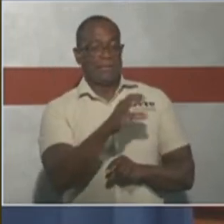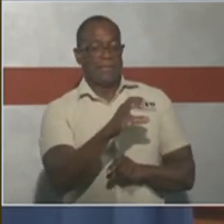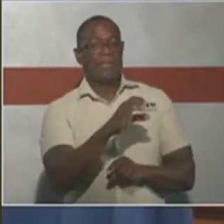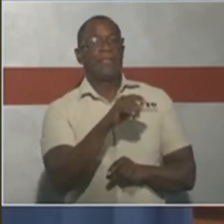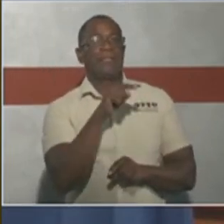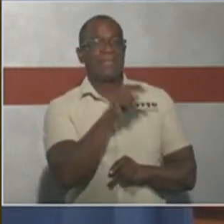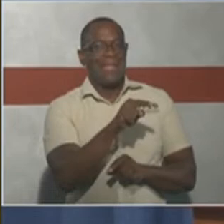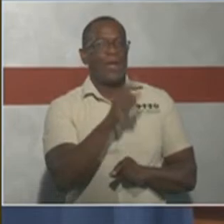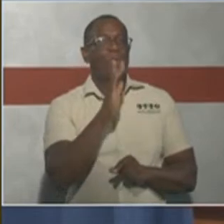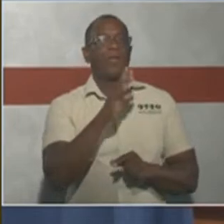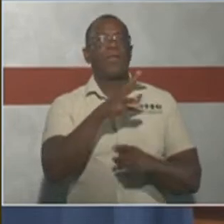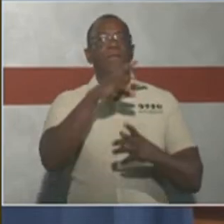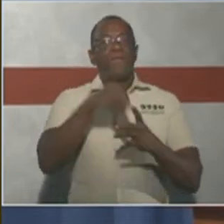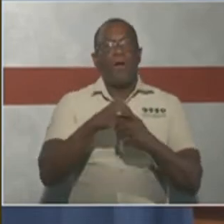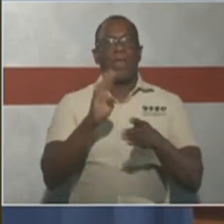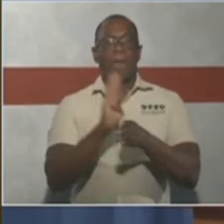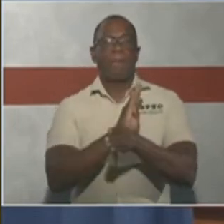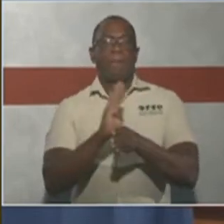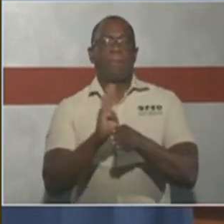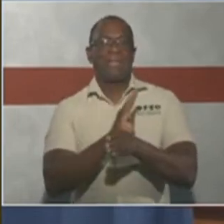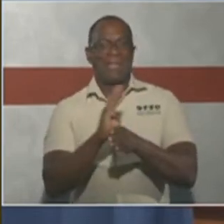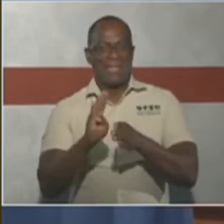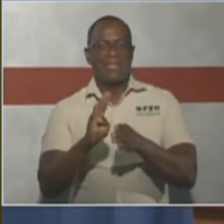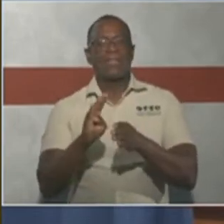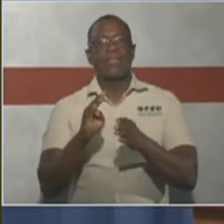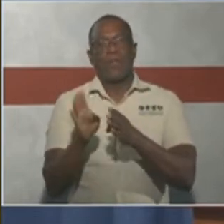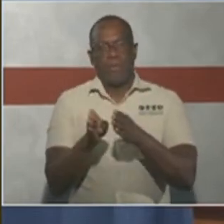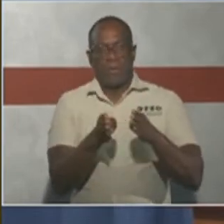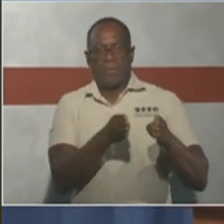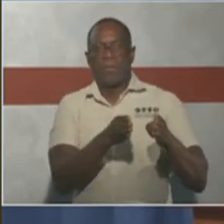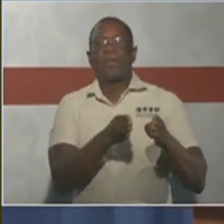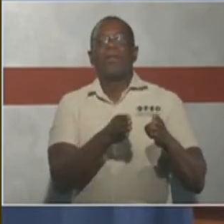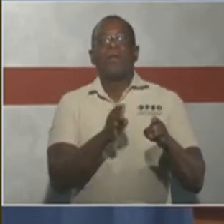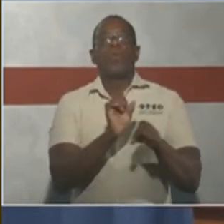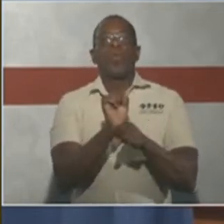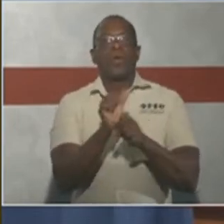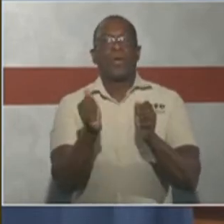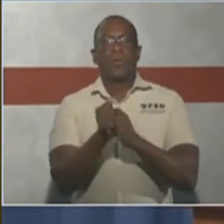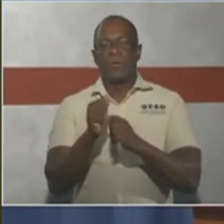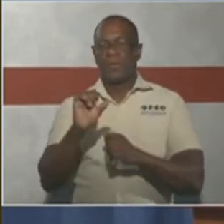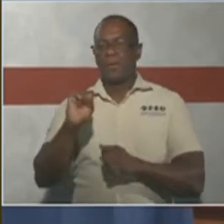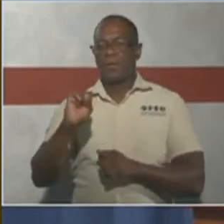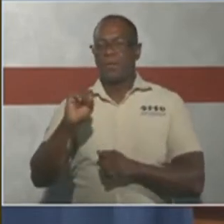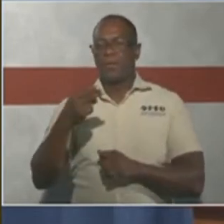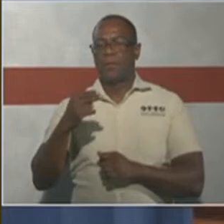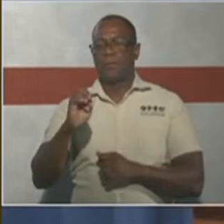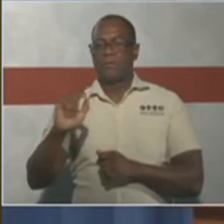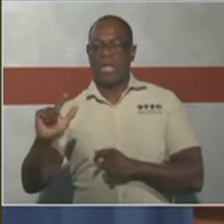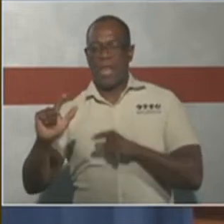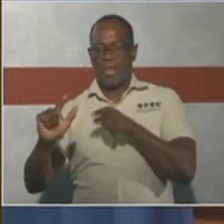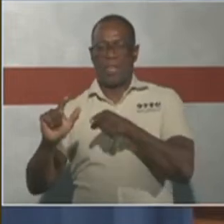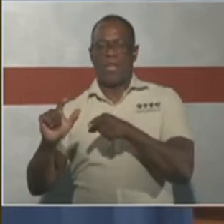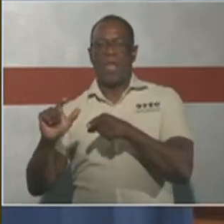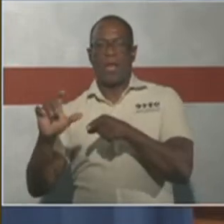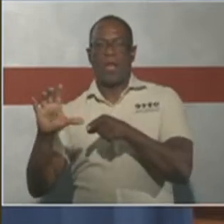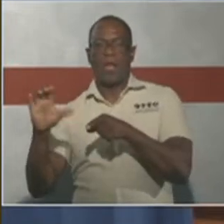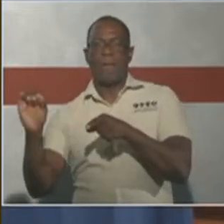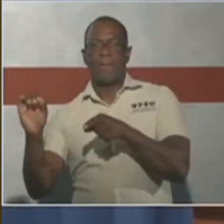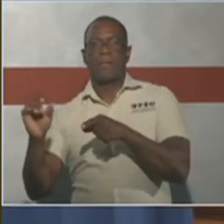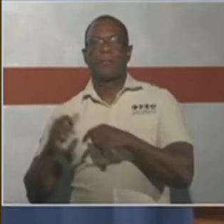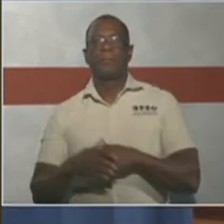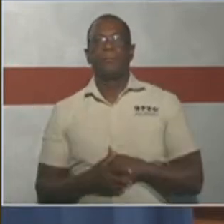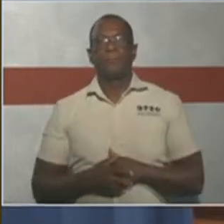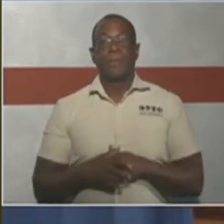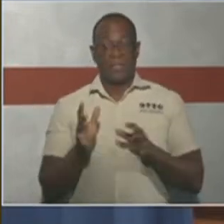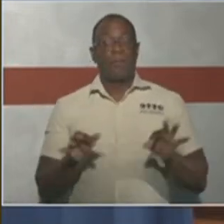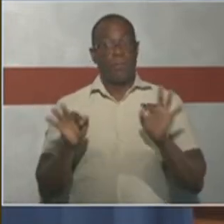the deal, working exactly as the Prime Minister said, along with Shell. All right, I think that's an